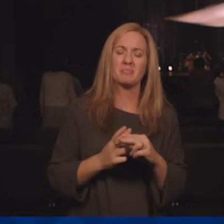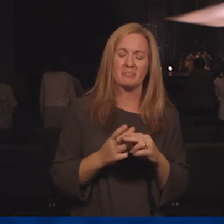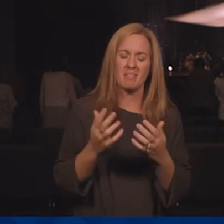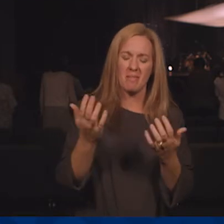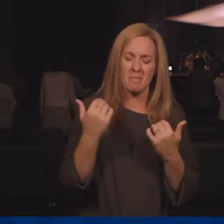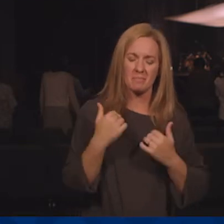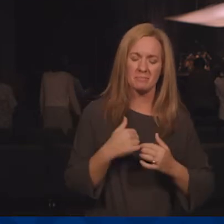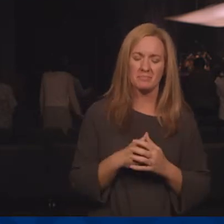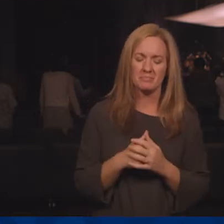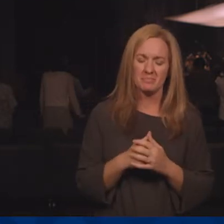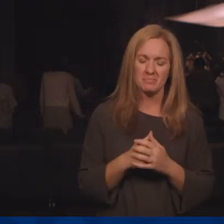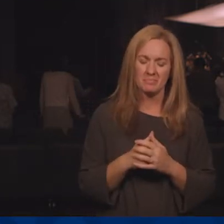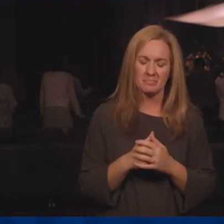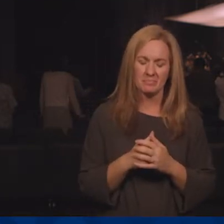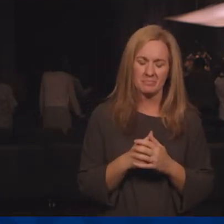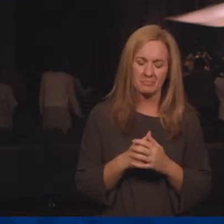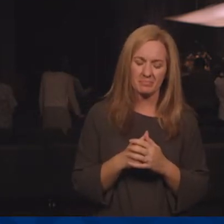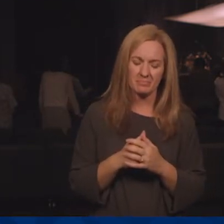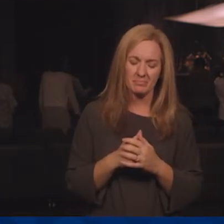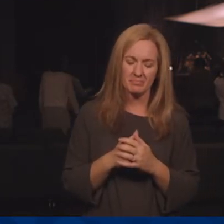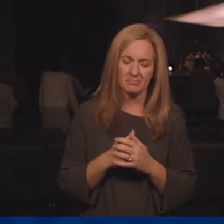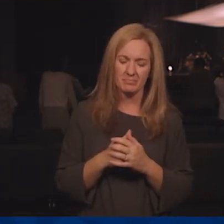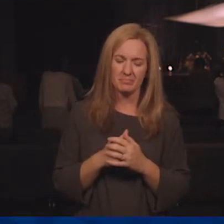Just come, Jesus.